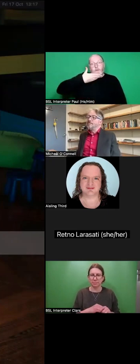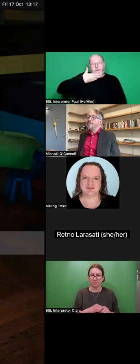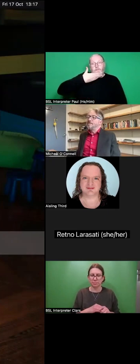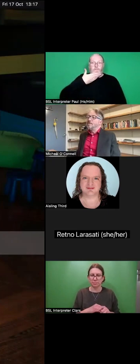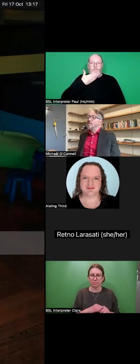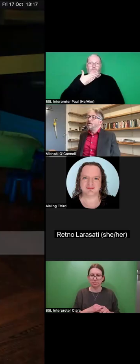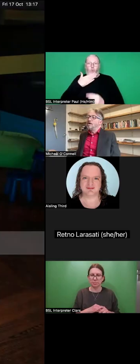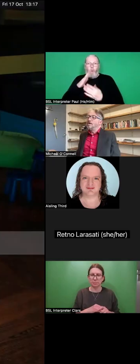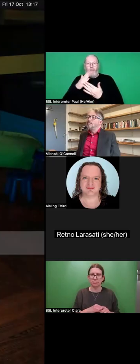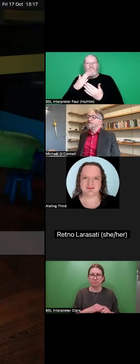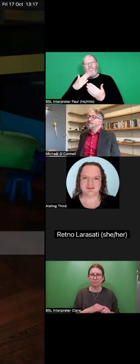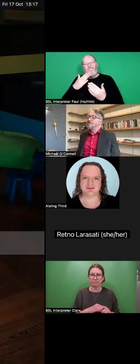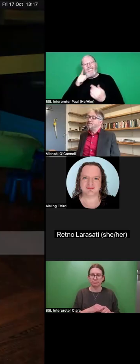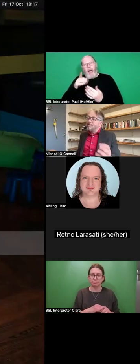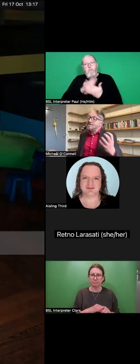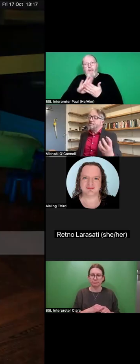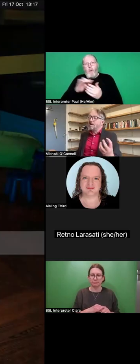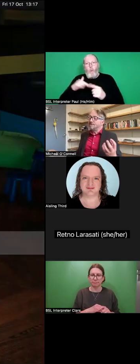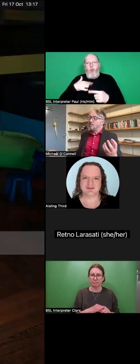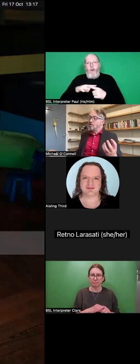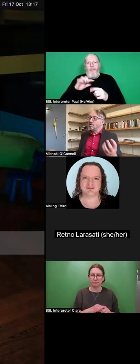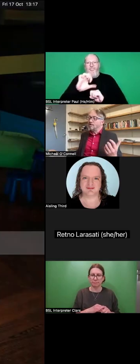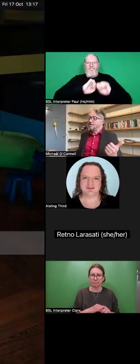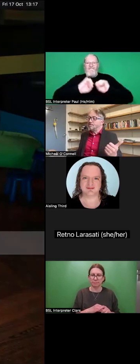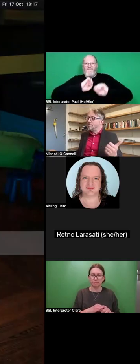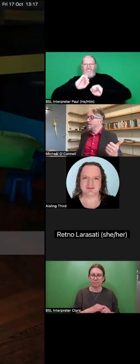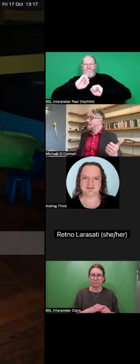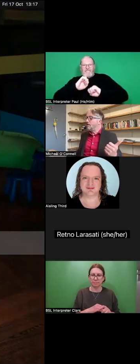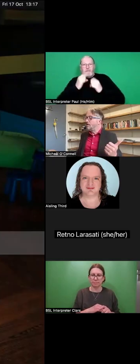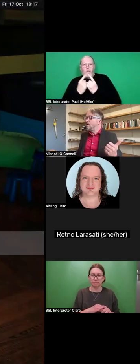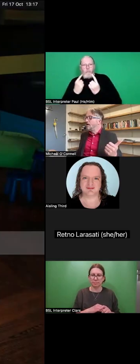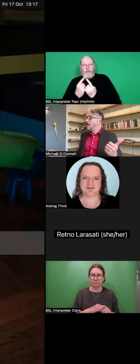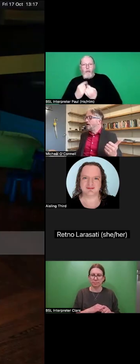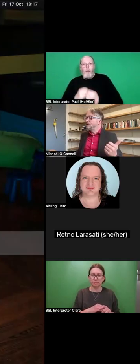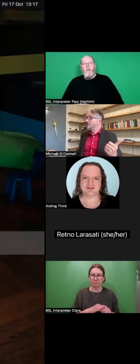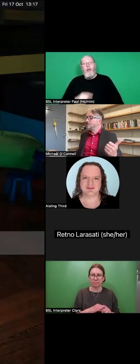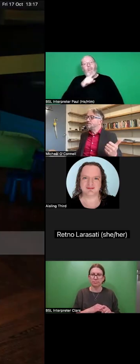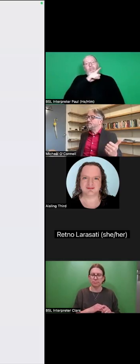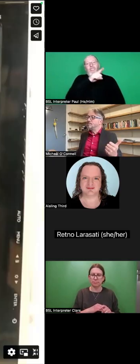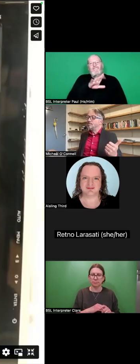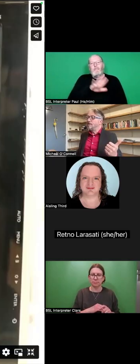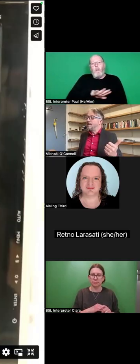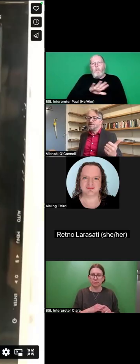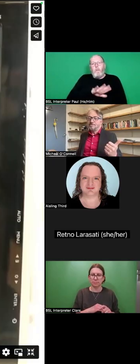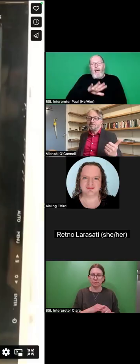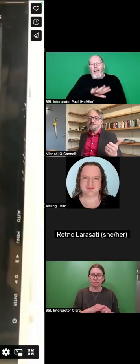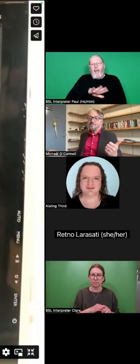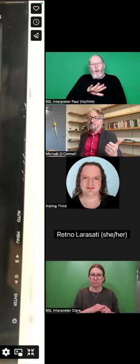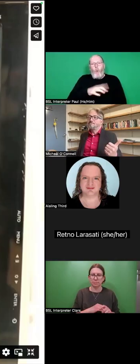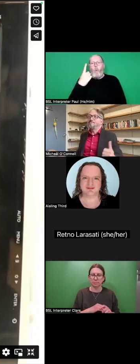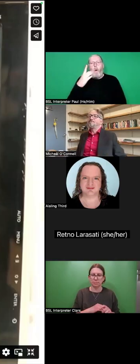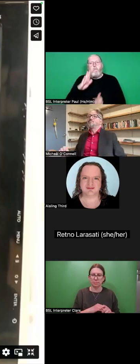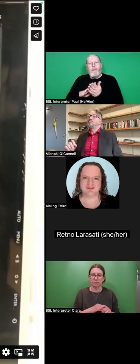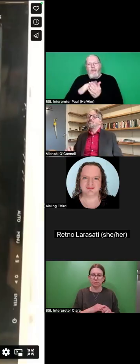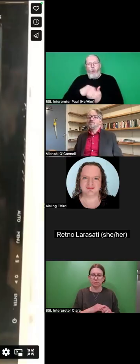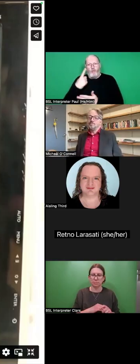But here's a piece of practice work. It's about a minute long. I'll just play it.